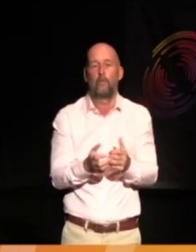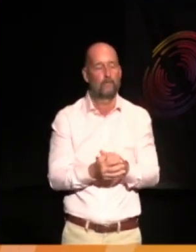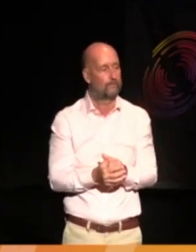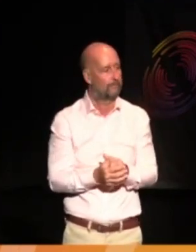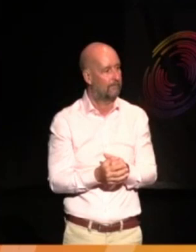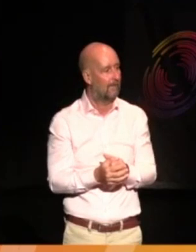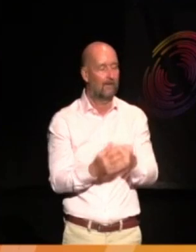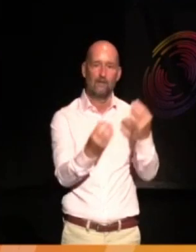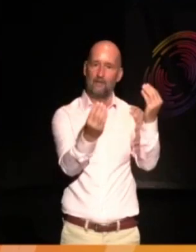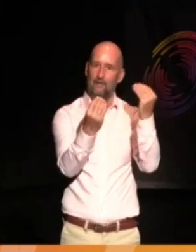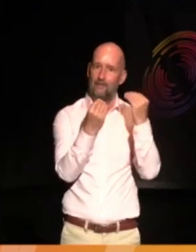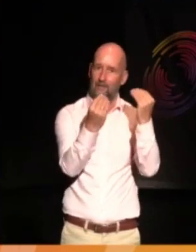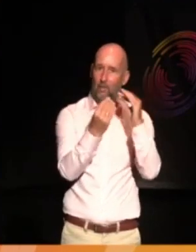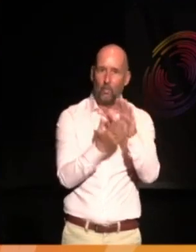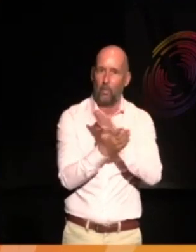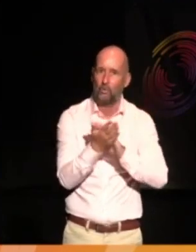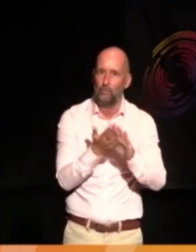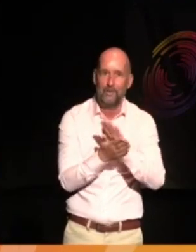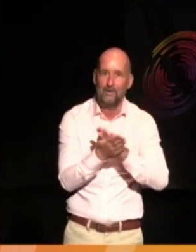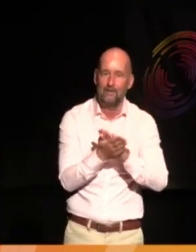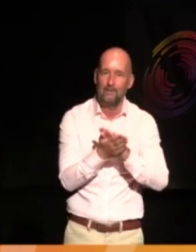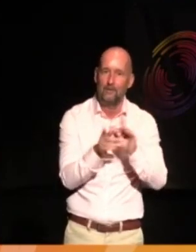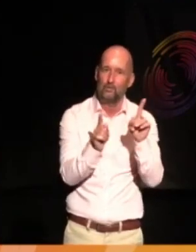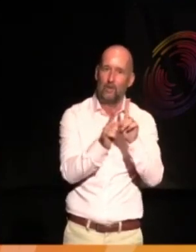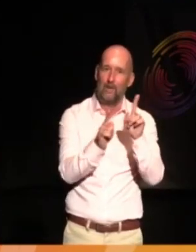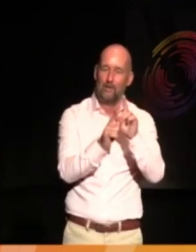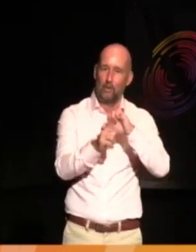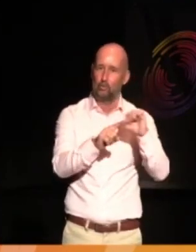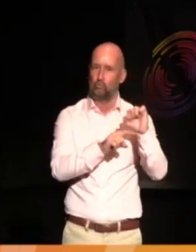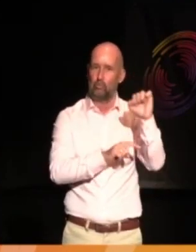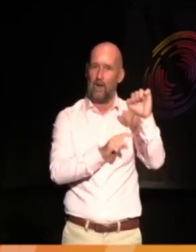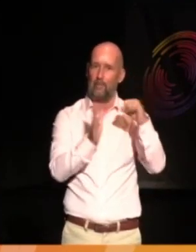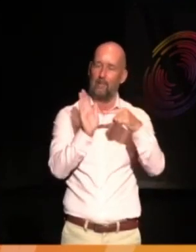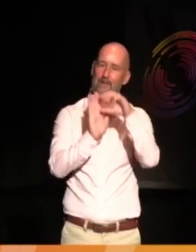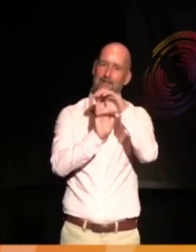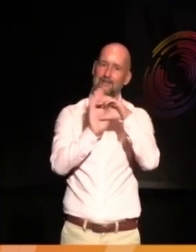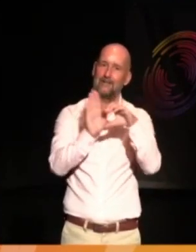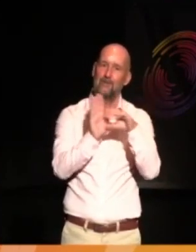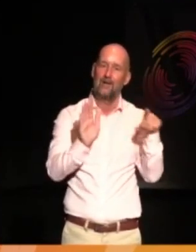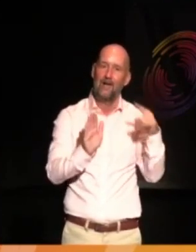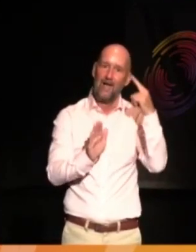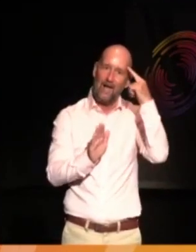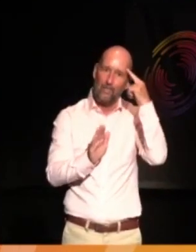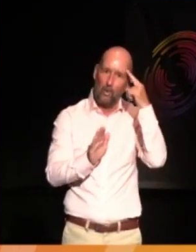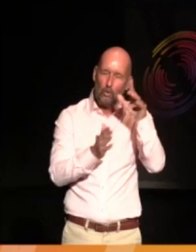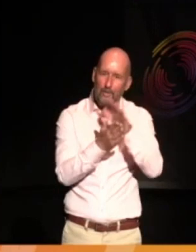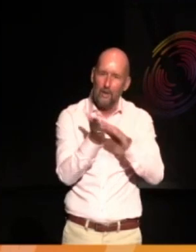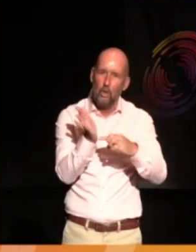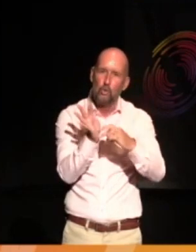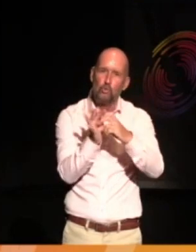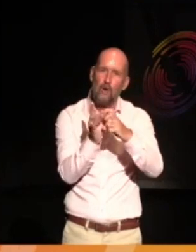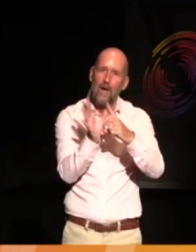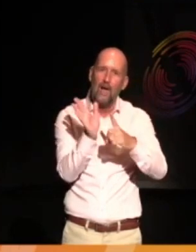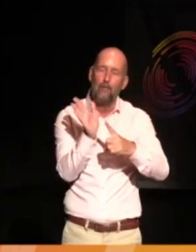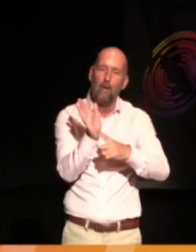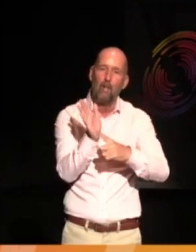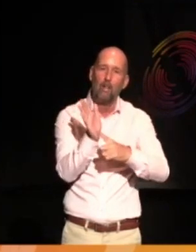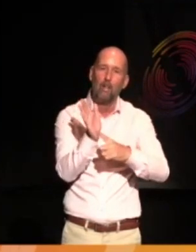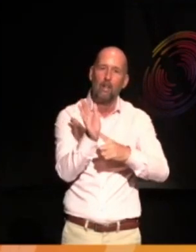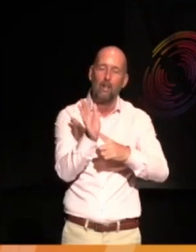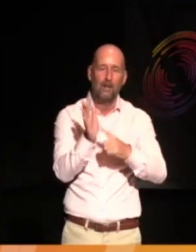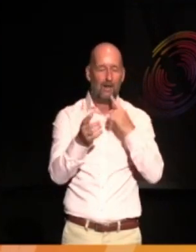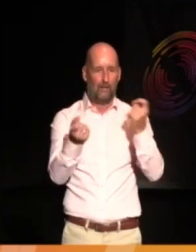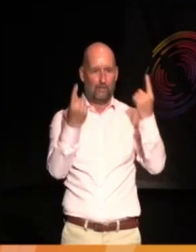just educate me about what you mean by tribal signatures? Tribal signatures are... I first thought you meant tribal. I heard tribal sandwiches first